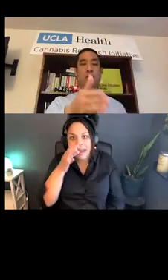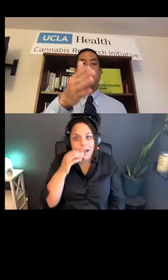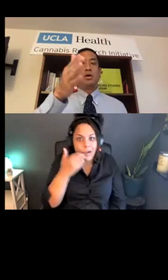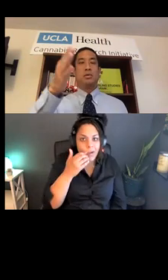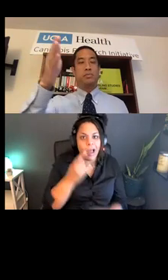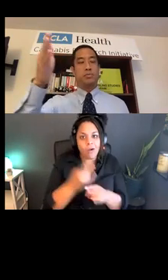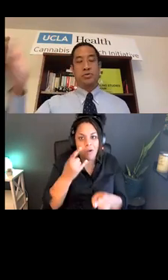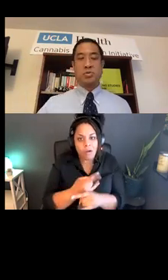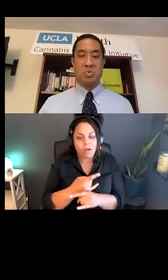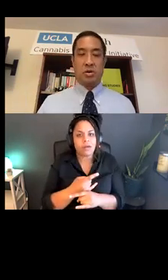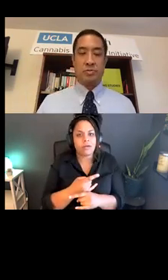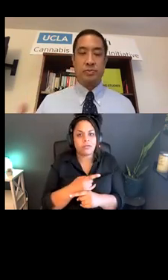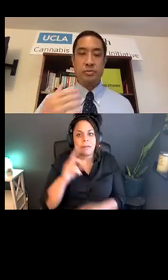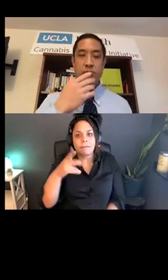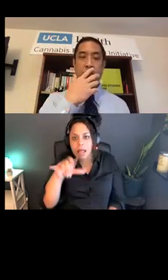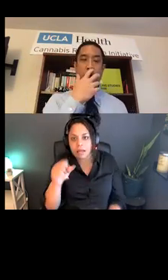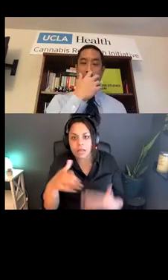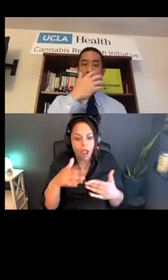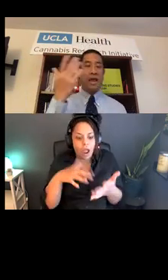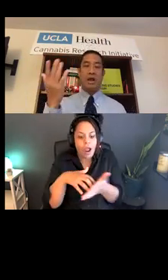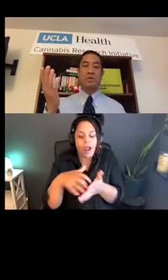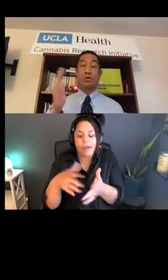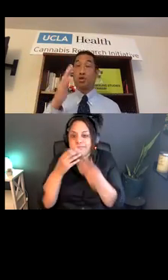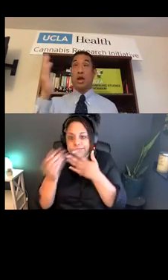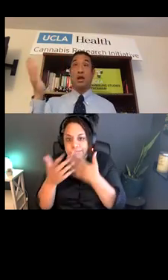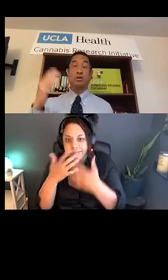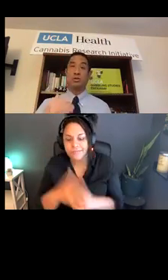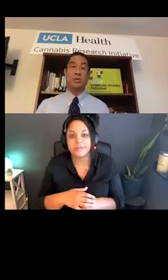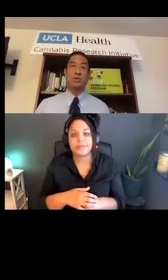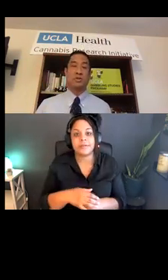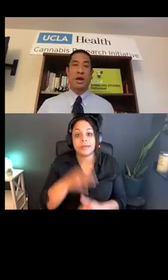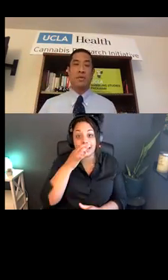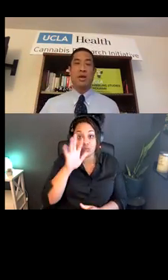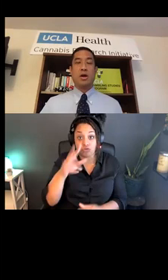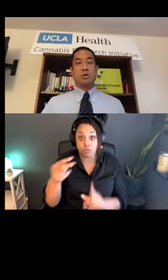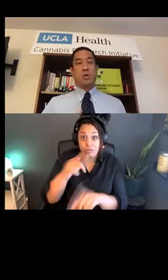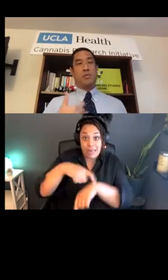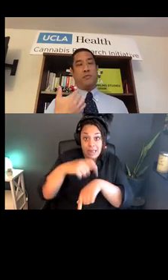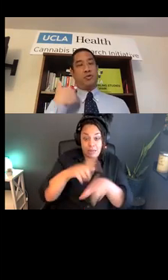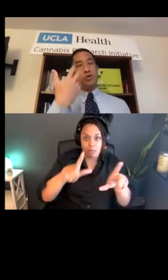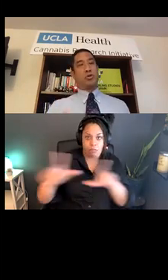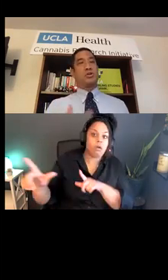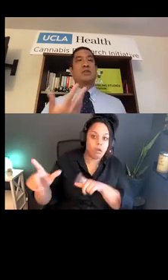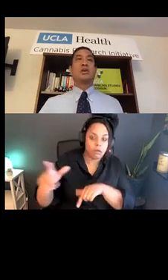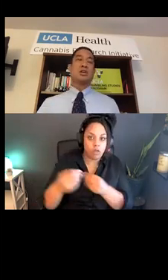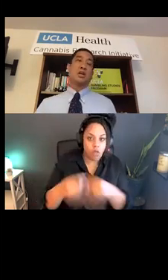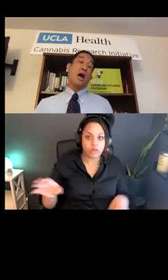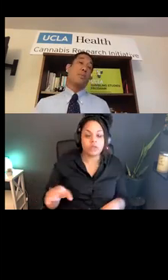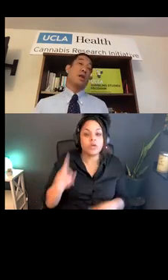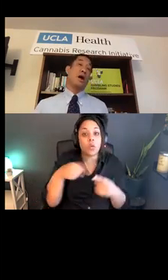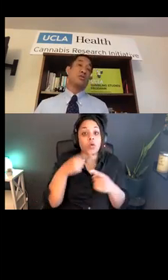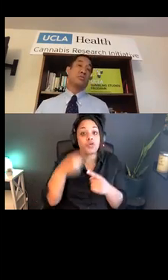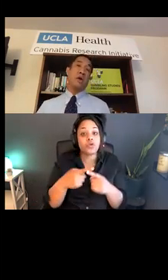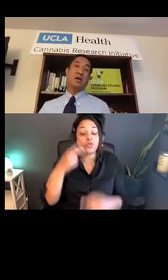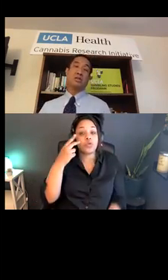alcohol, prescription pills. We know that cannabis would change your perception of time. So when a user is intoxicated, you say, how